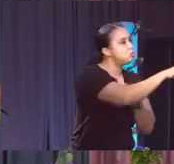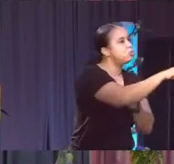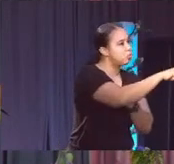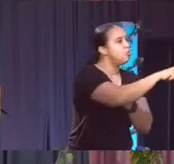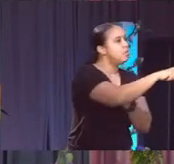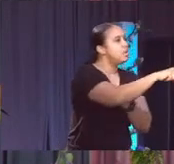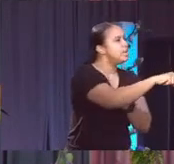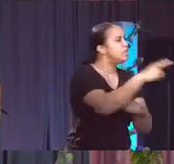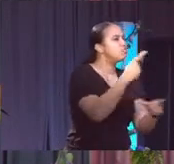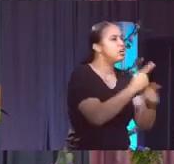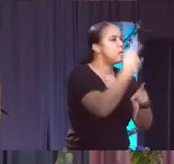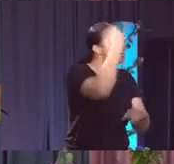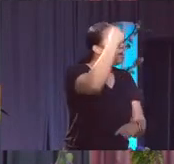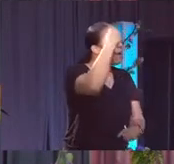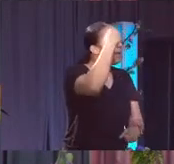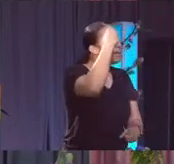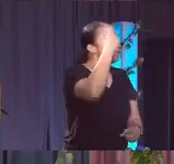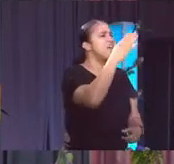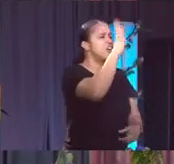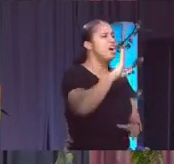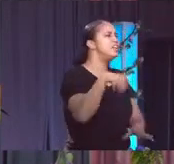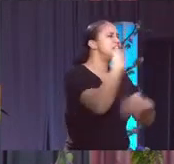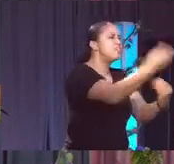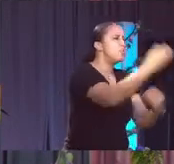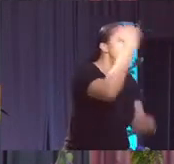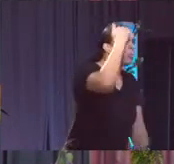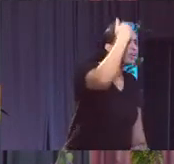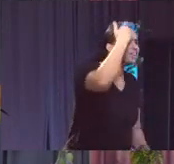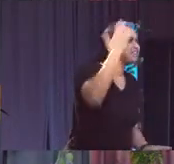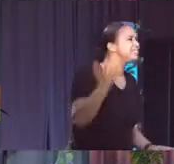straightened out your mind. God has given you awareness.